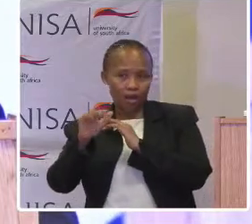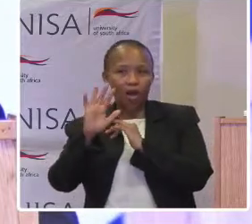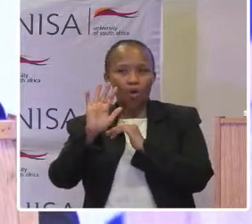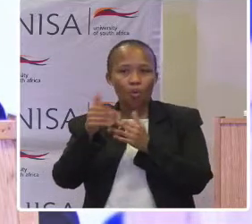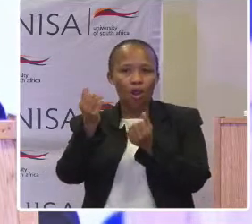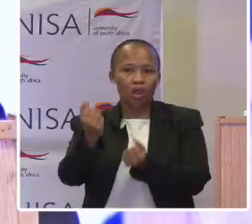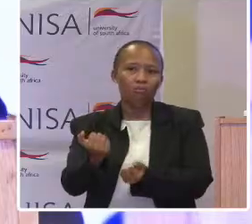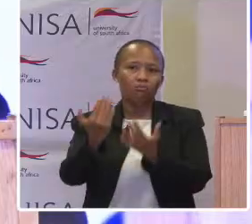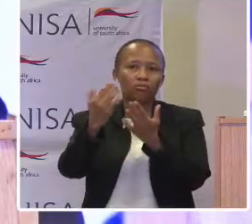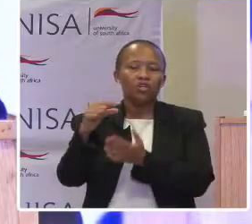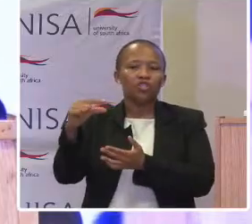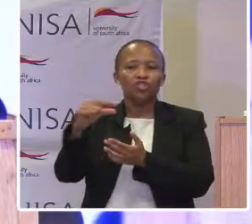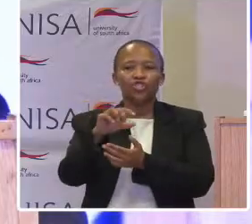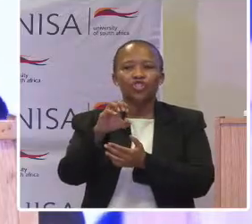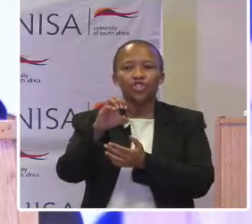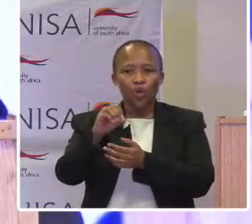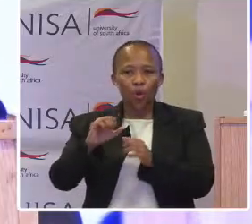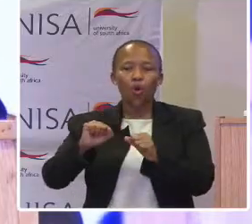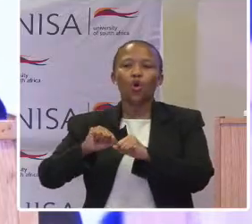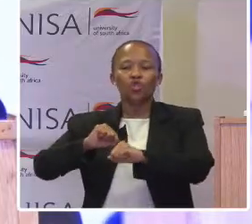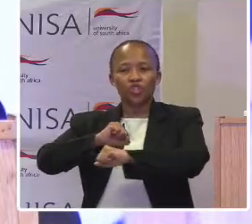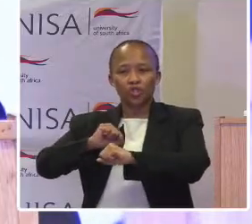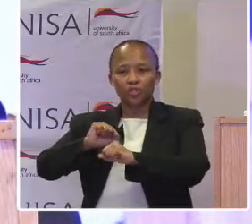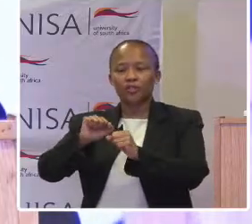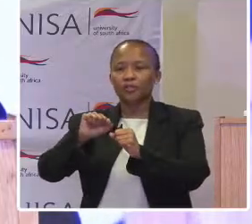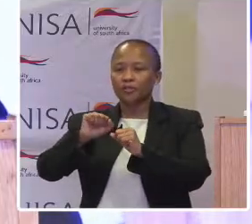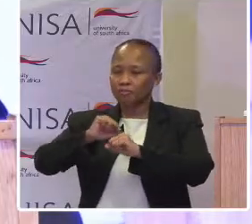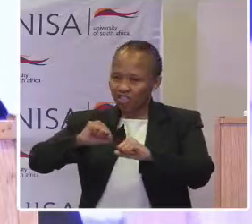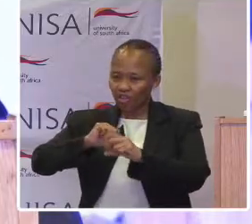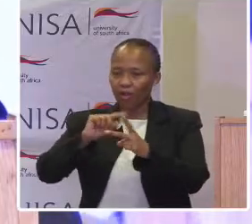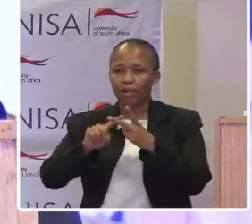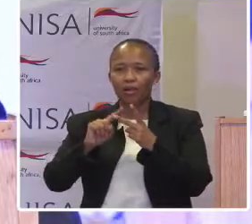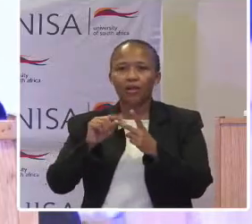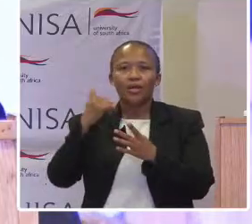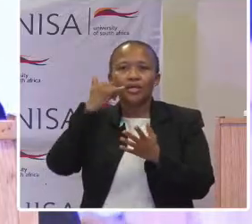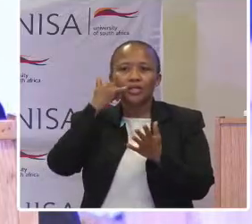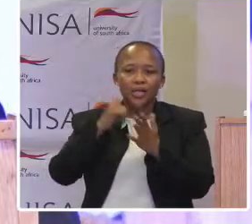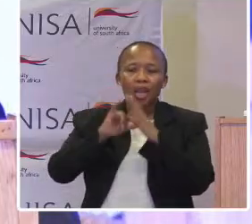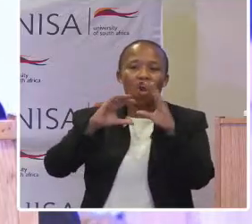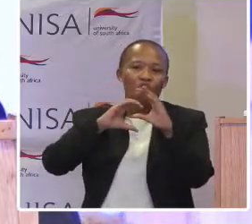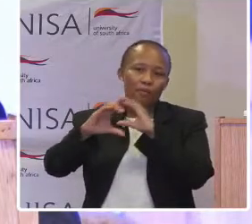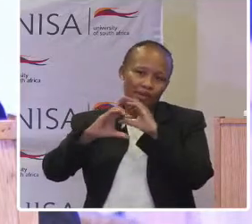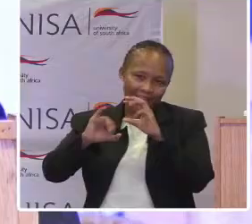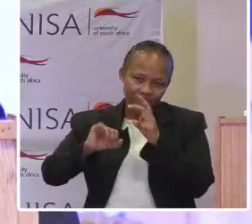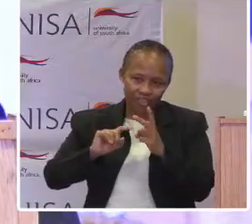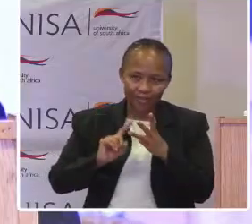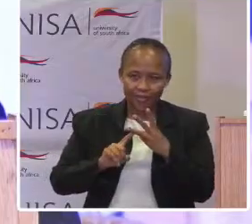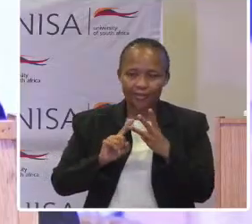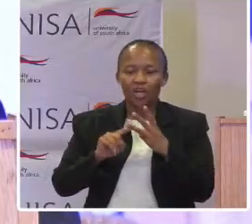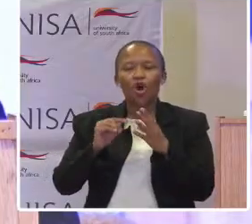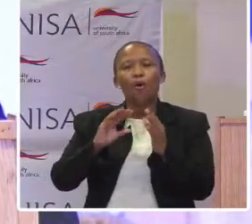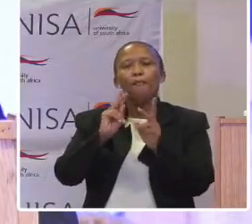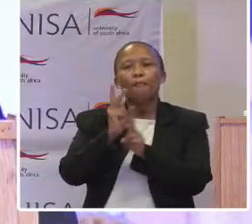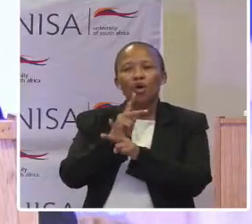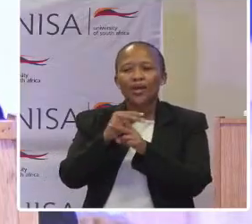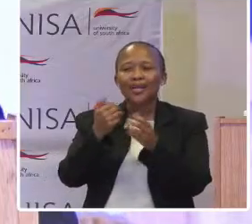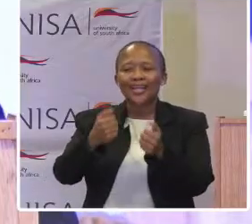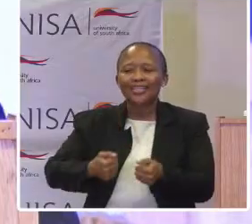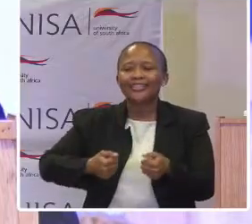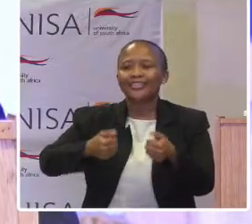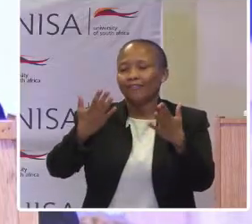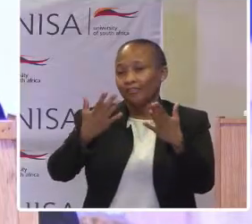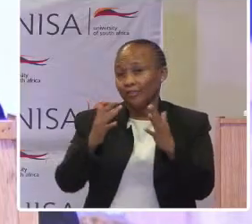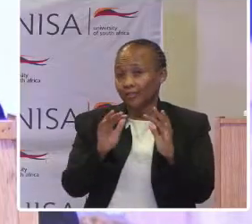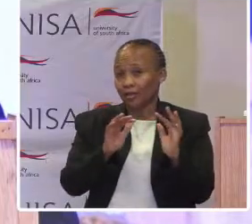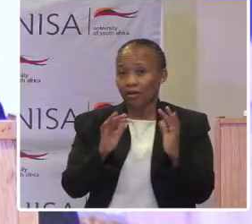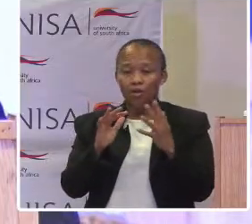of geospatial telecommunications, timing and positioning products and services, thereby